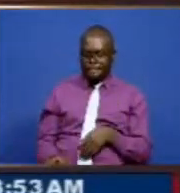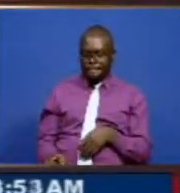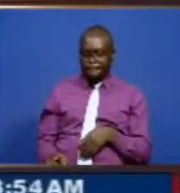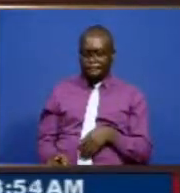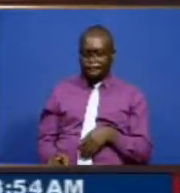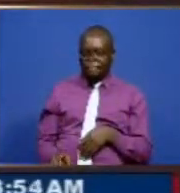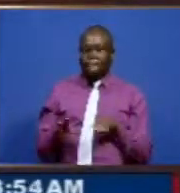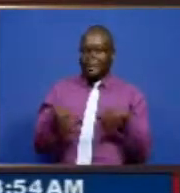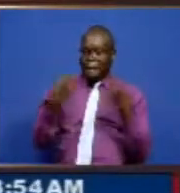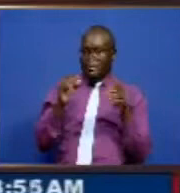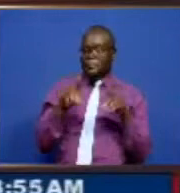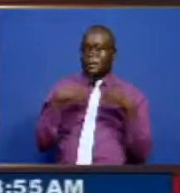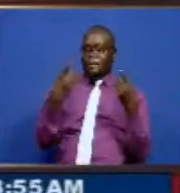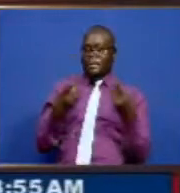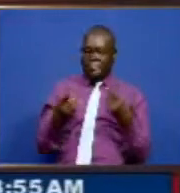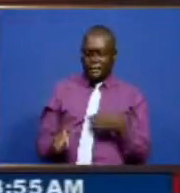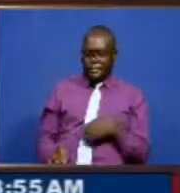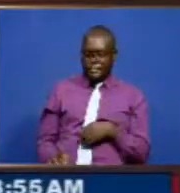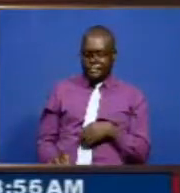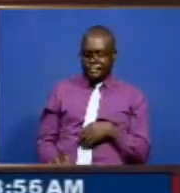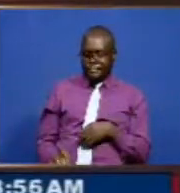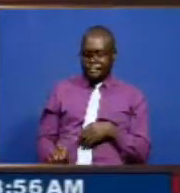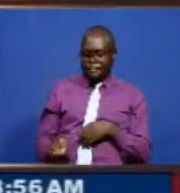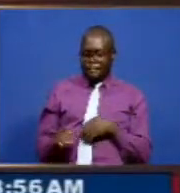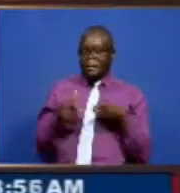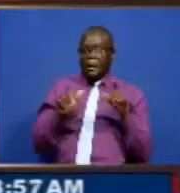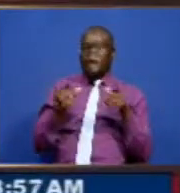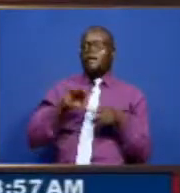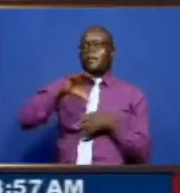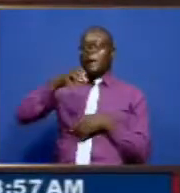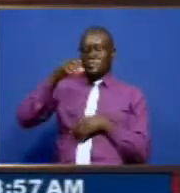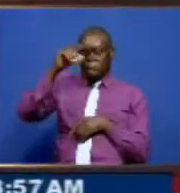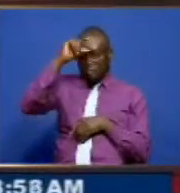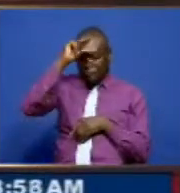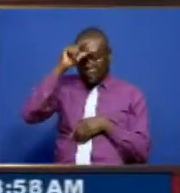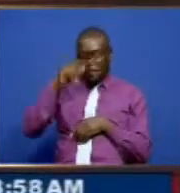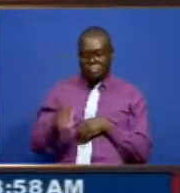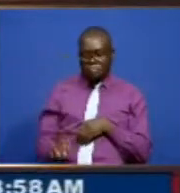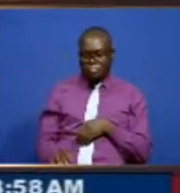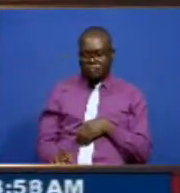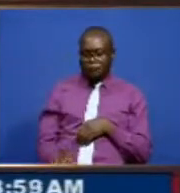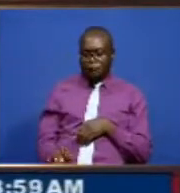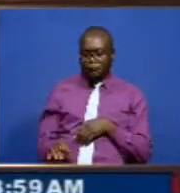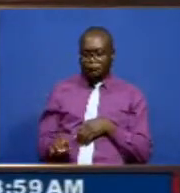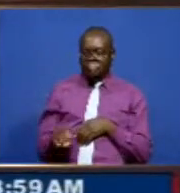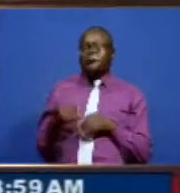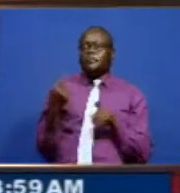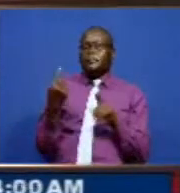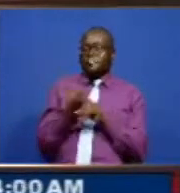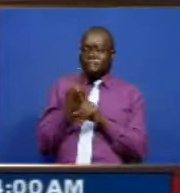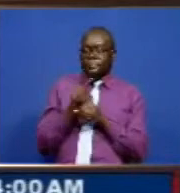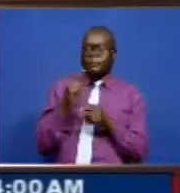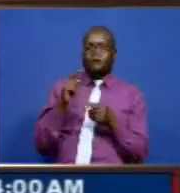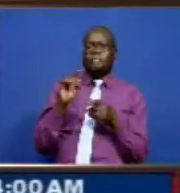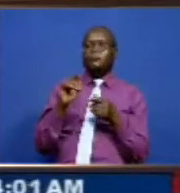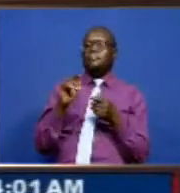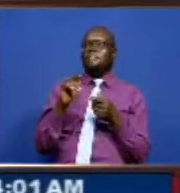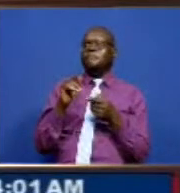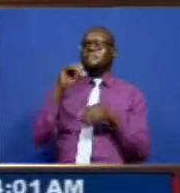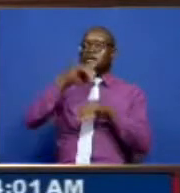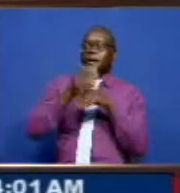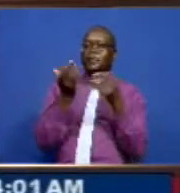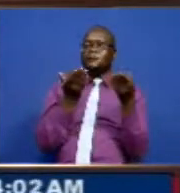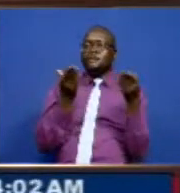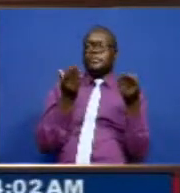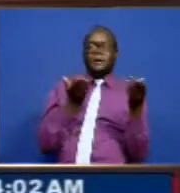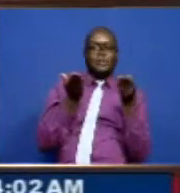to the department. Roman 2 allowed the county officers of the key sectoral departments to procure goods and